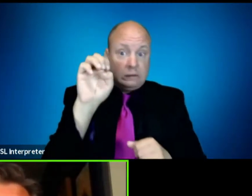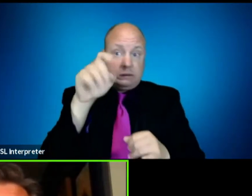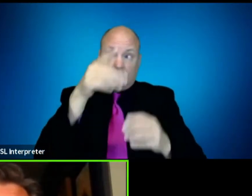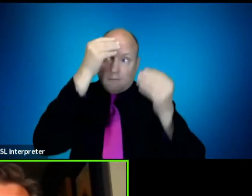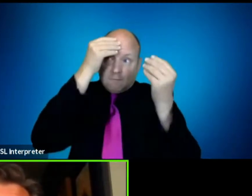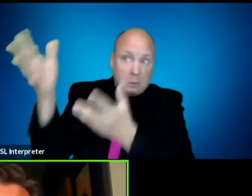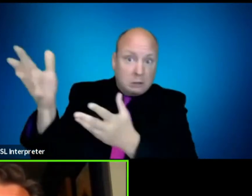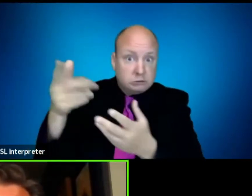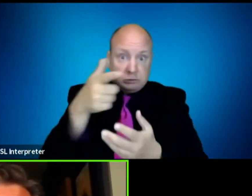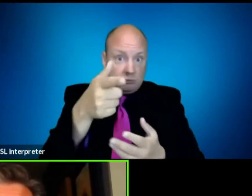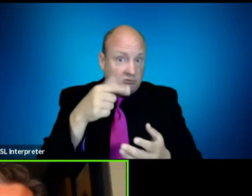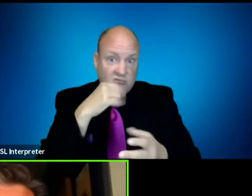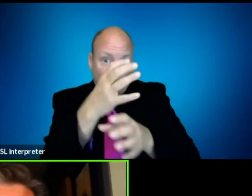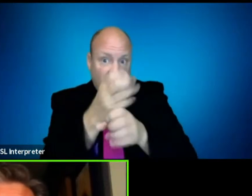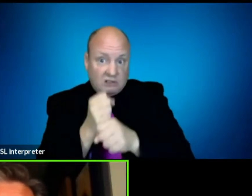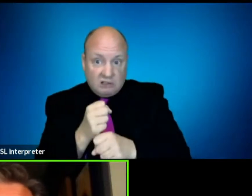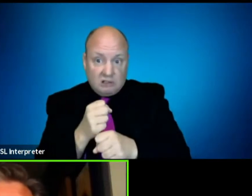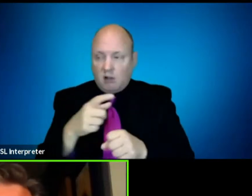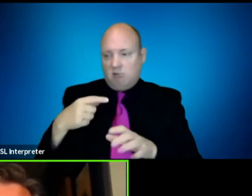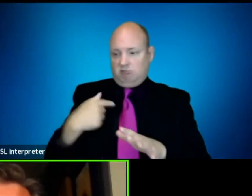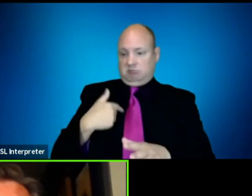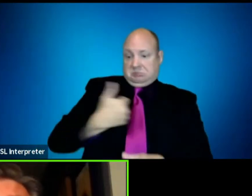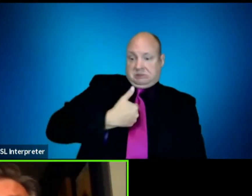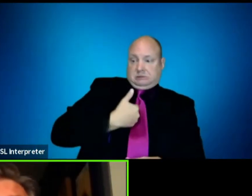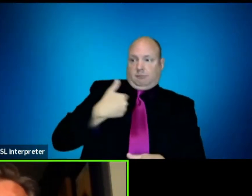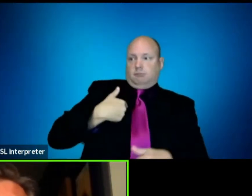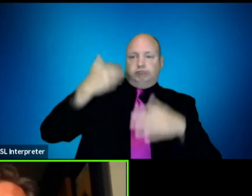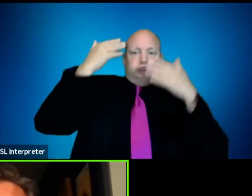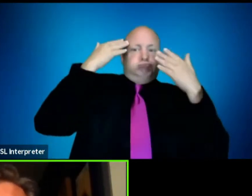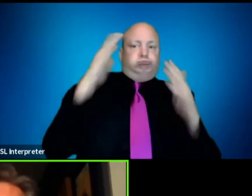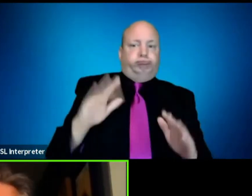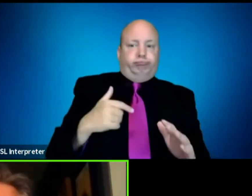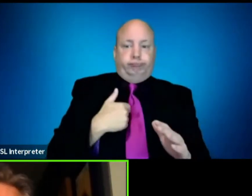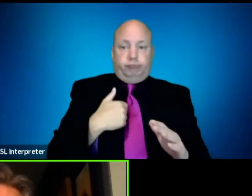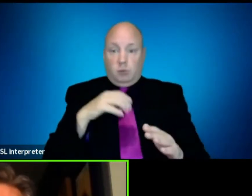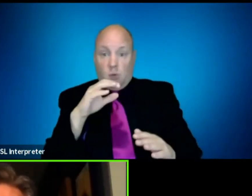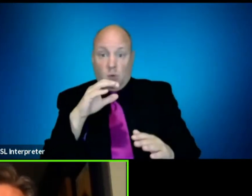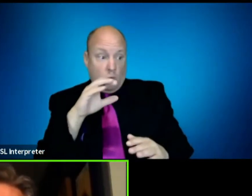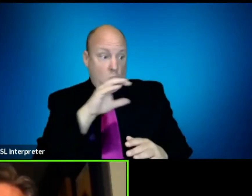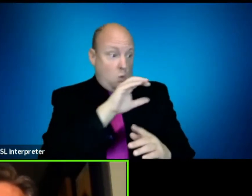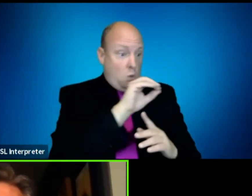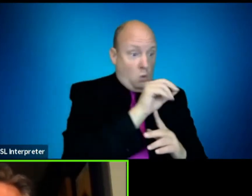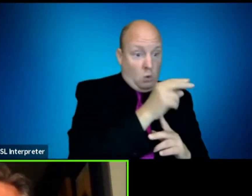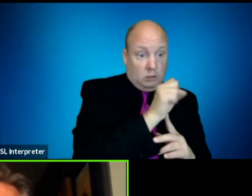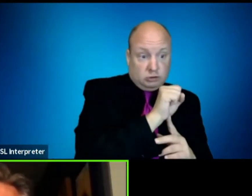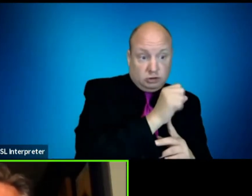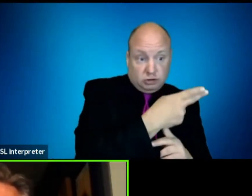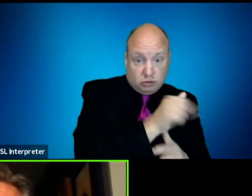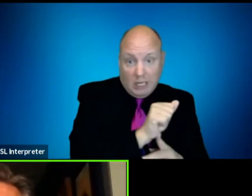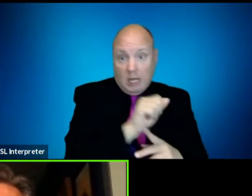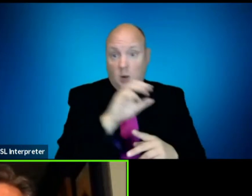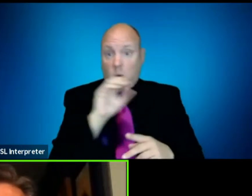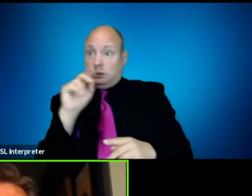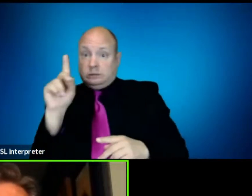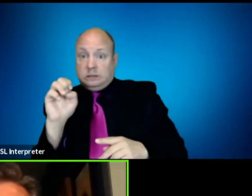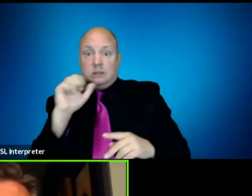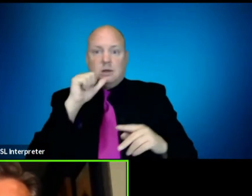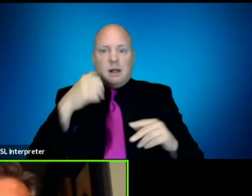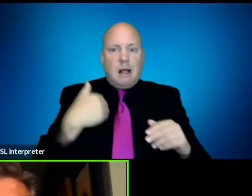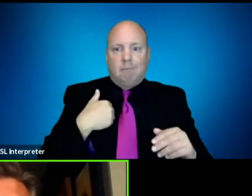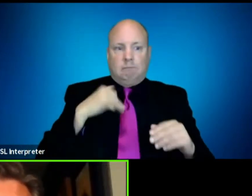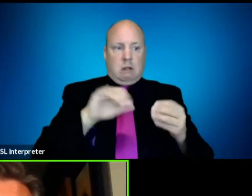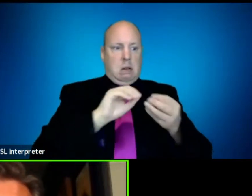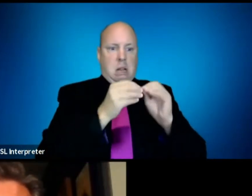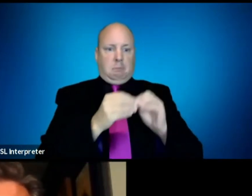don't have that information compiled either at OHA or ODE on schools that have moved to comprehensive distance learning. So I can't give you that